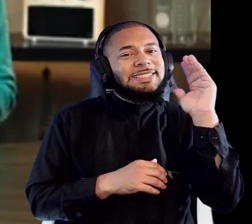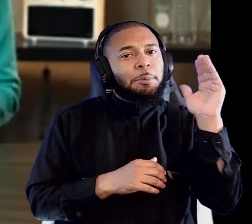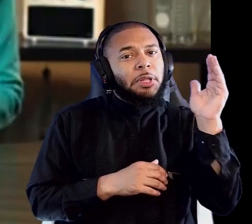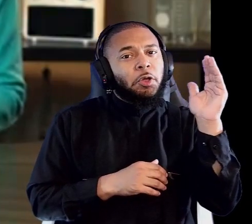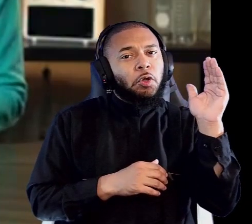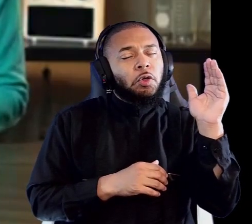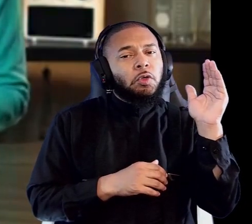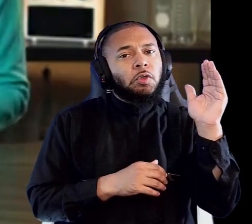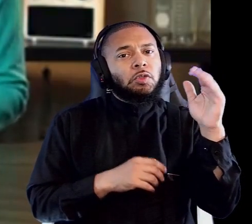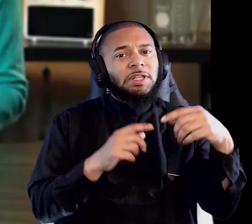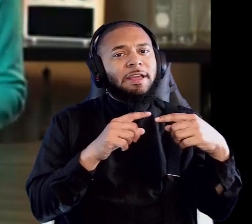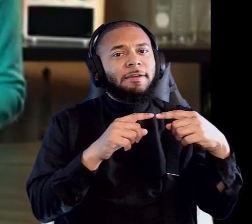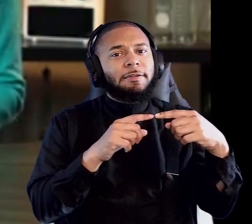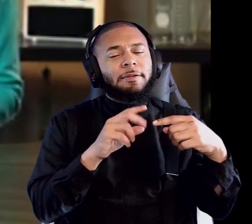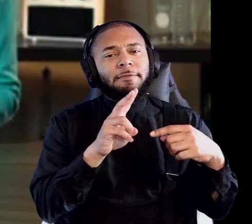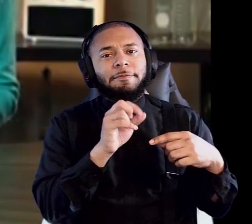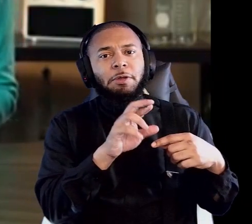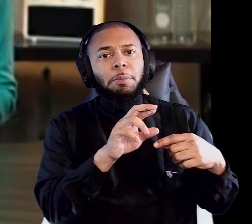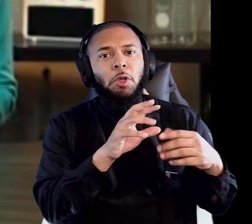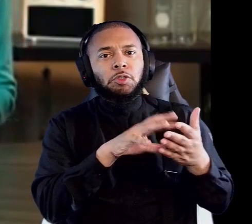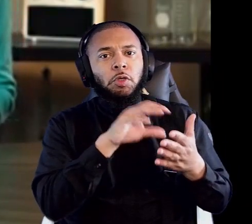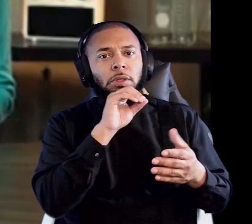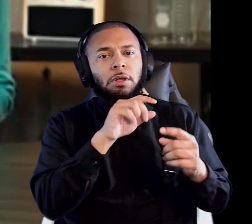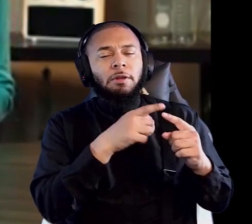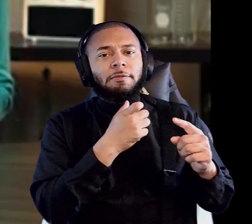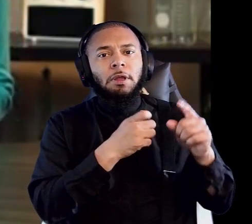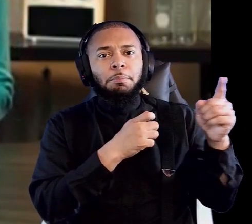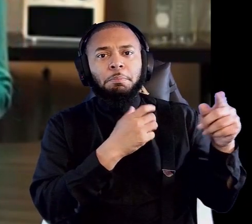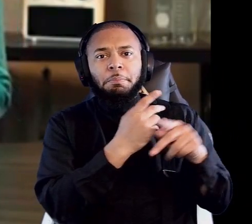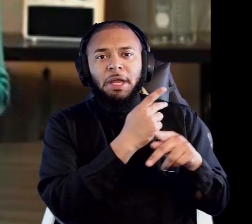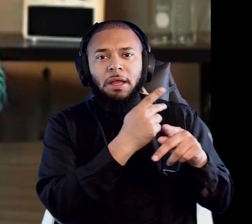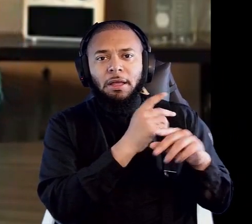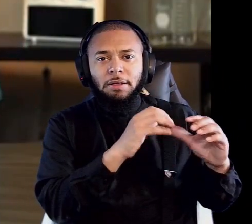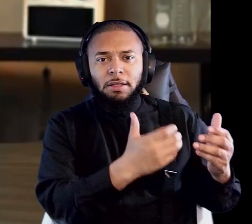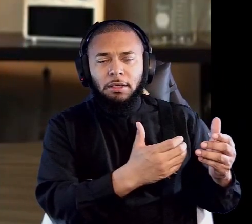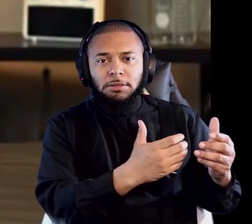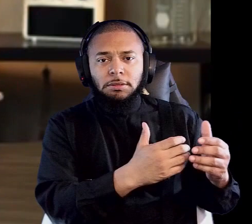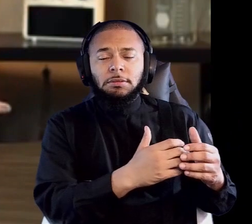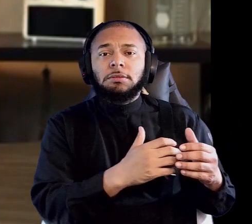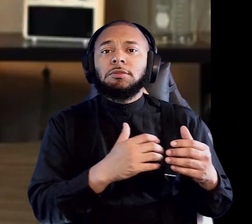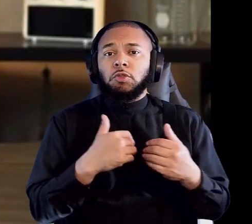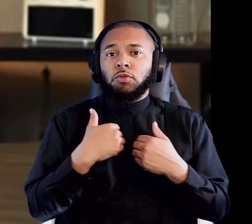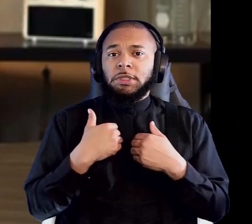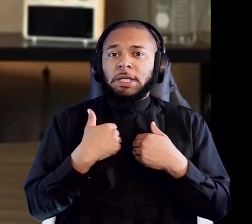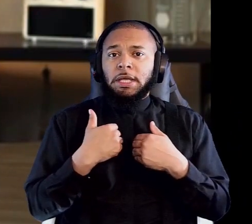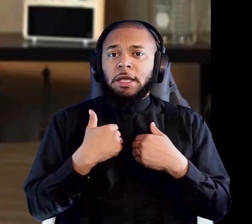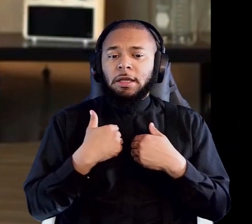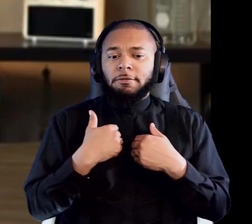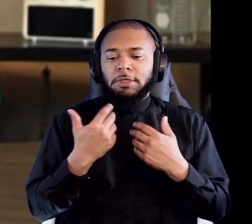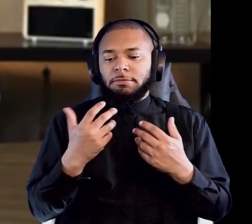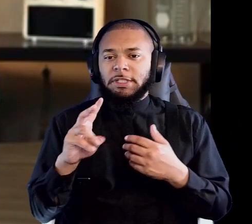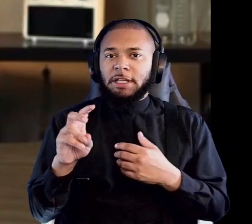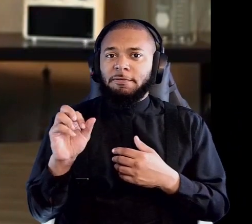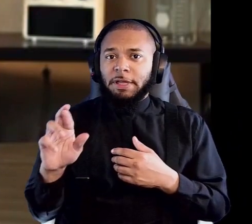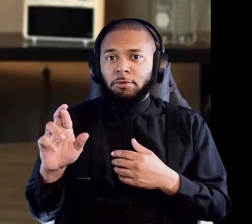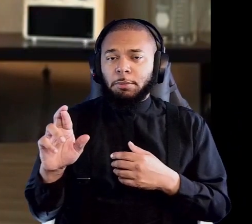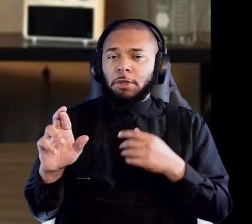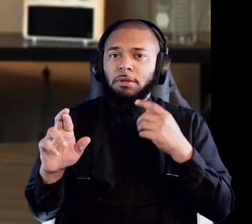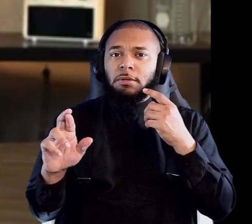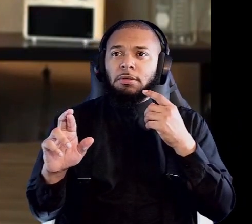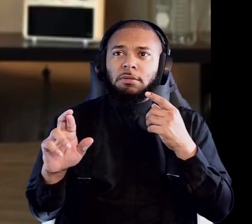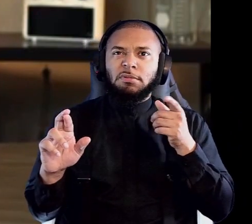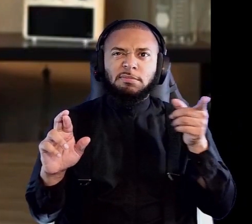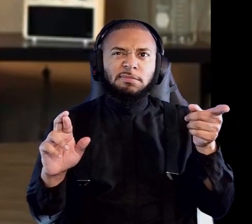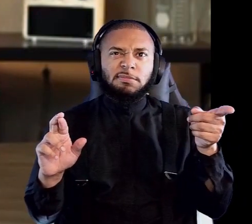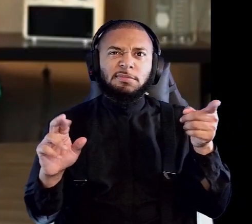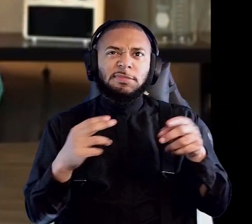learned about in an algebra class or in a math class. You have a certain variable, usually in math class